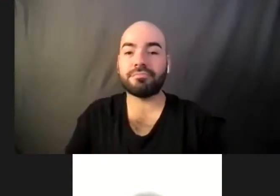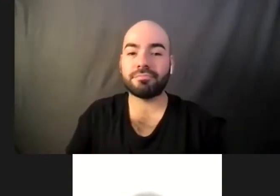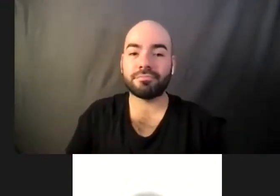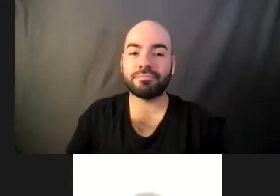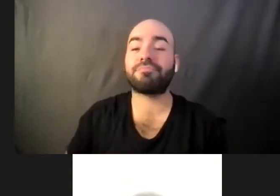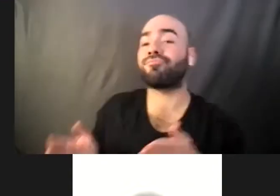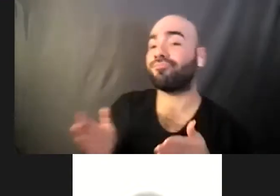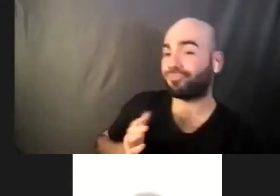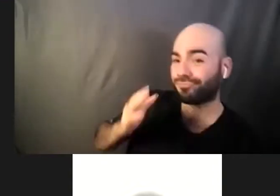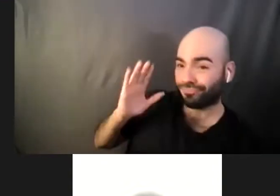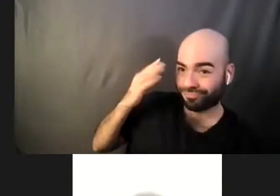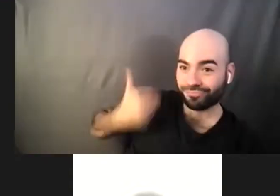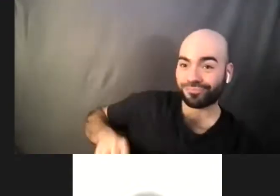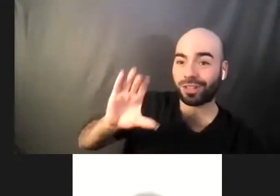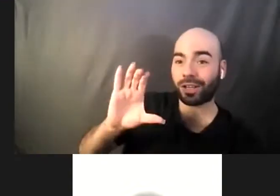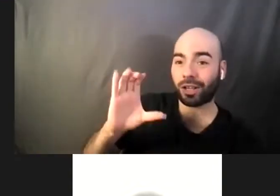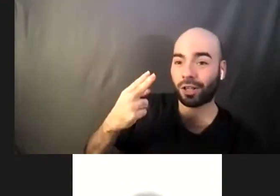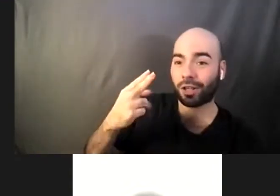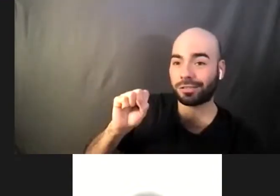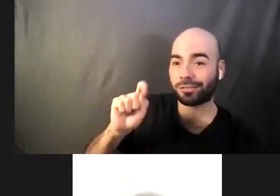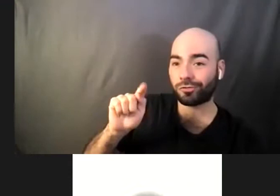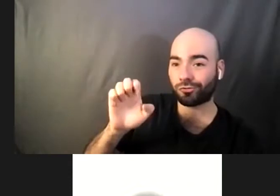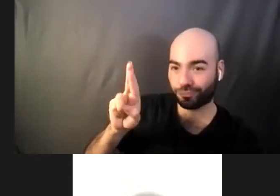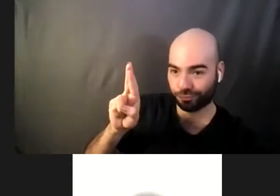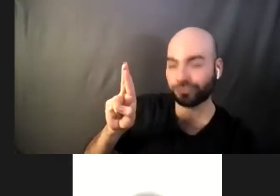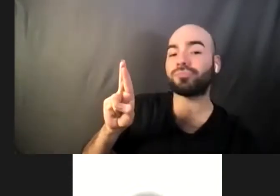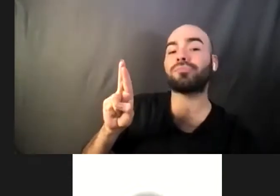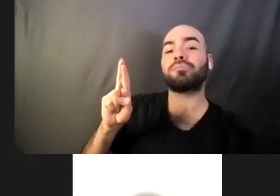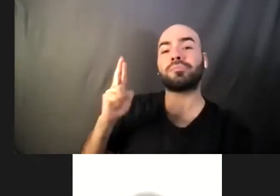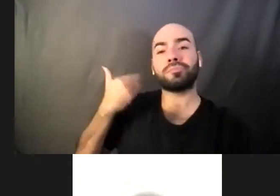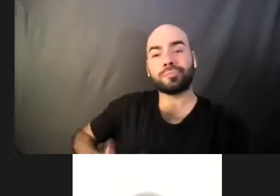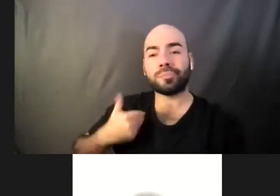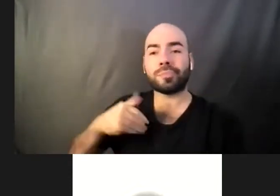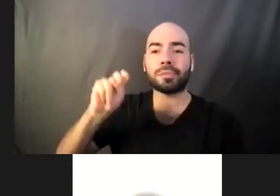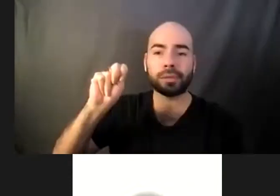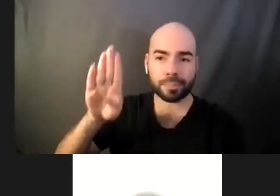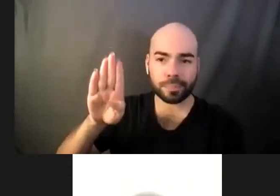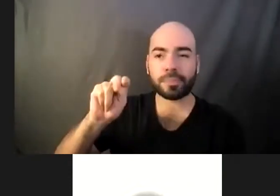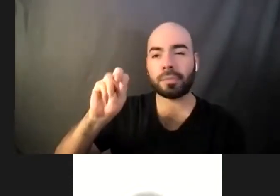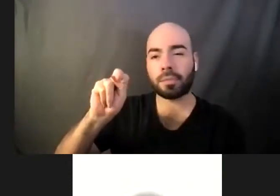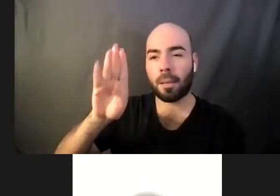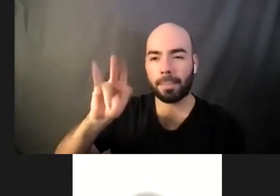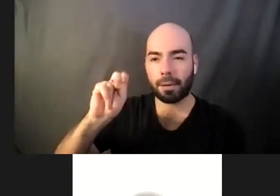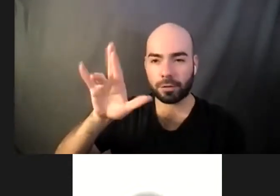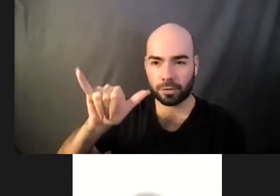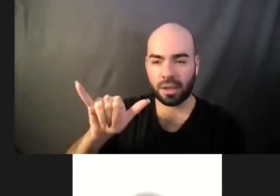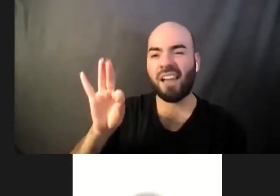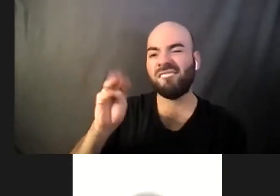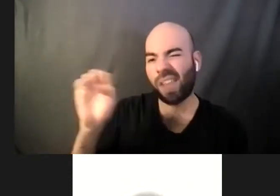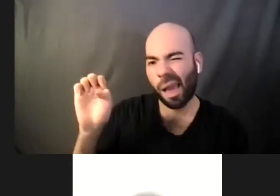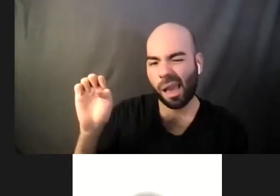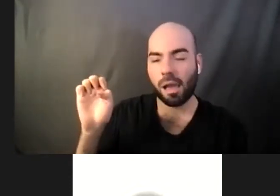I am Chester. I am a non-binary femme that's like